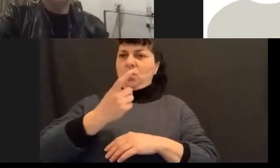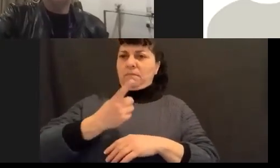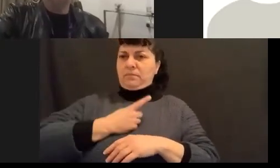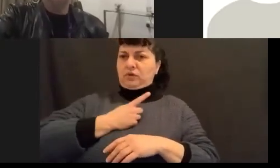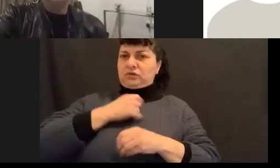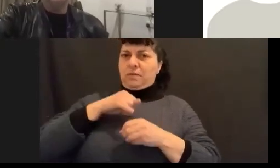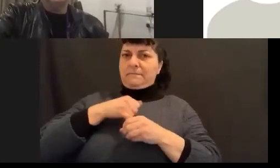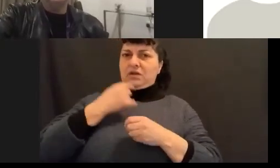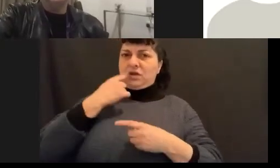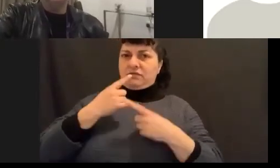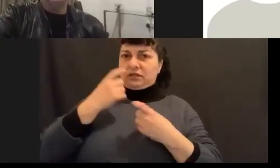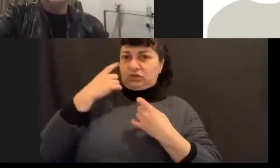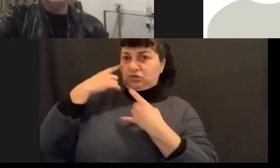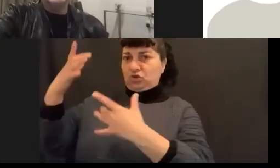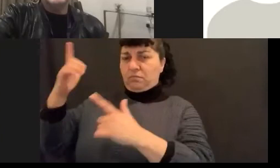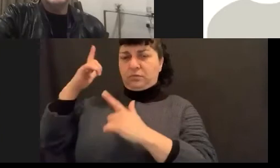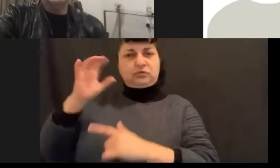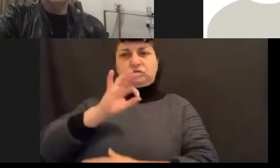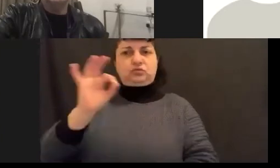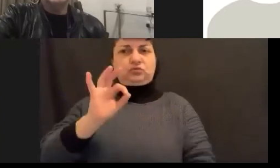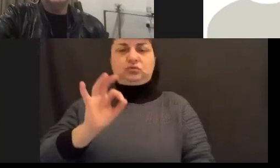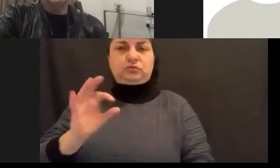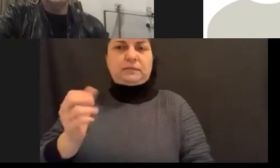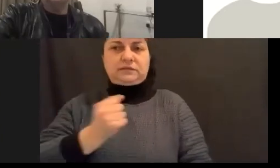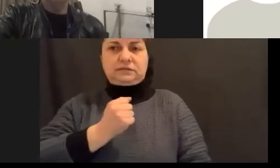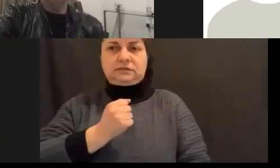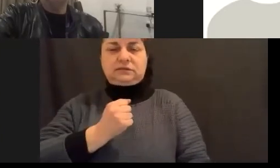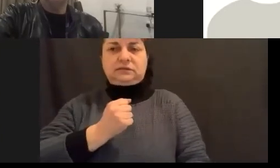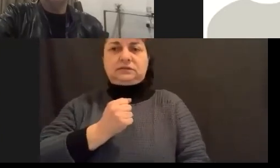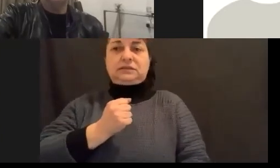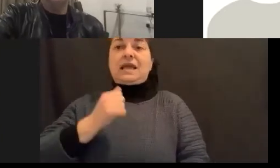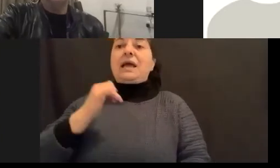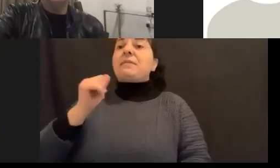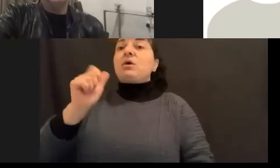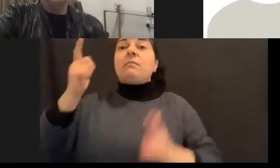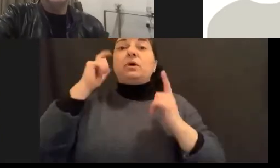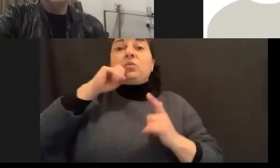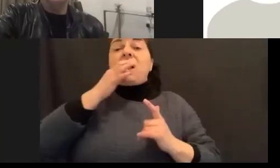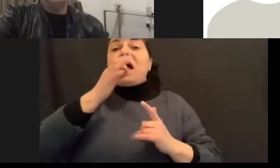to anyone. They can ask you though for a DHS clearance. So